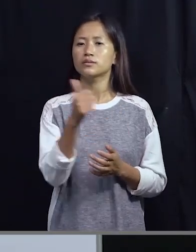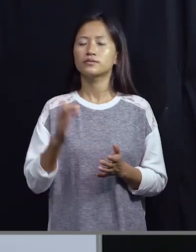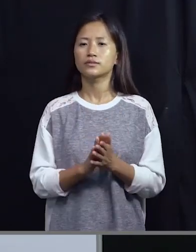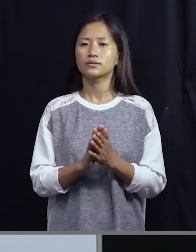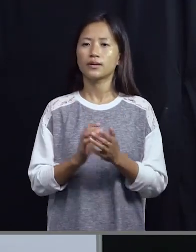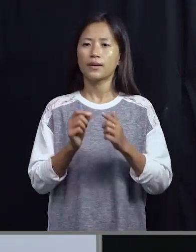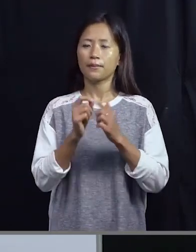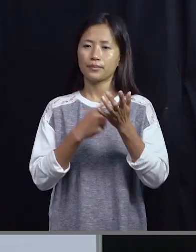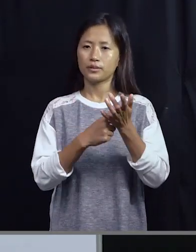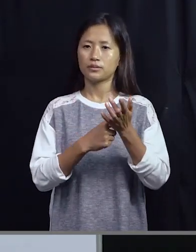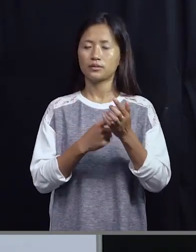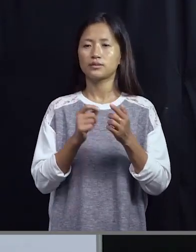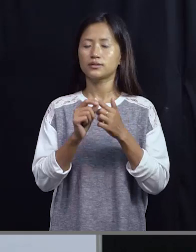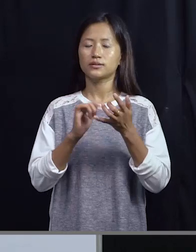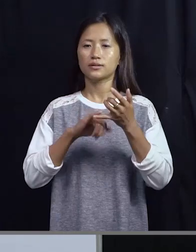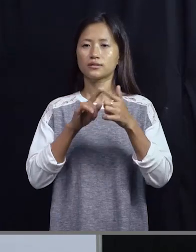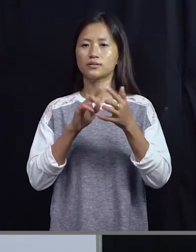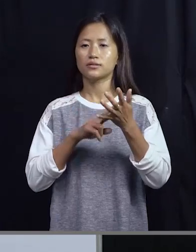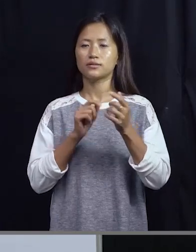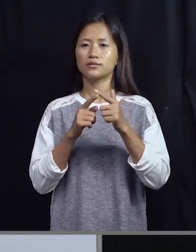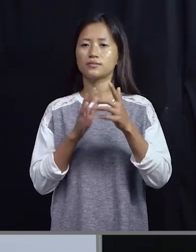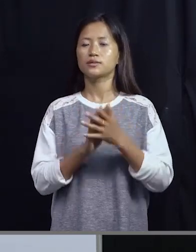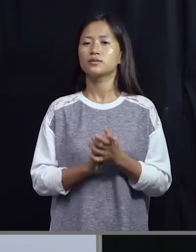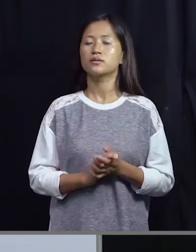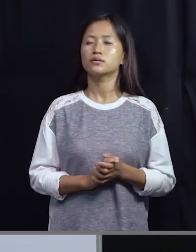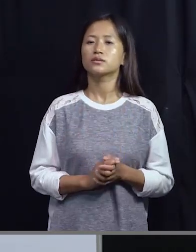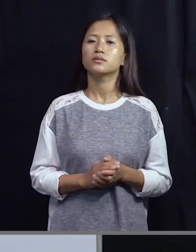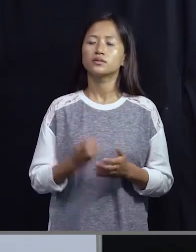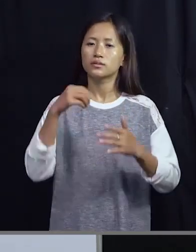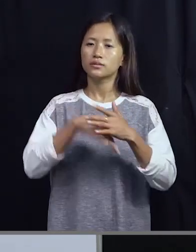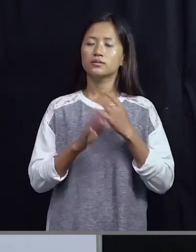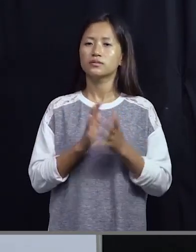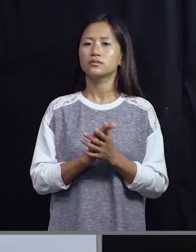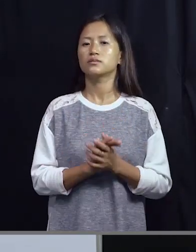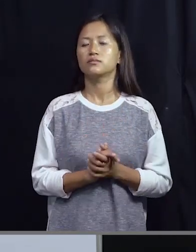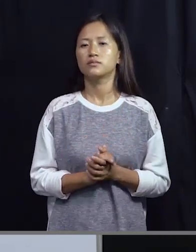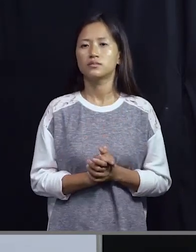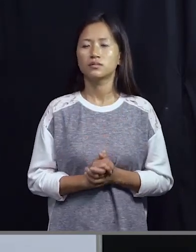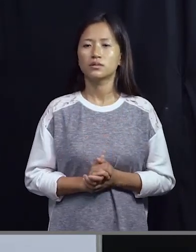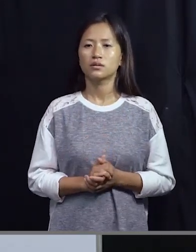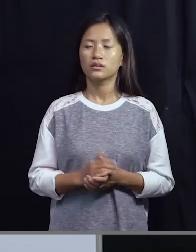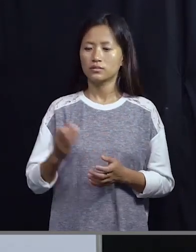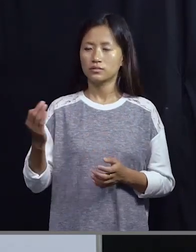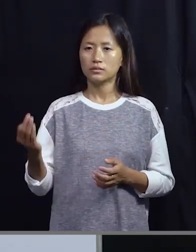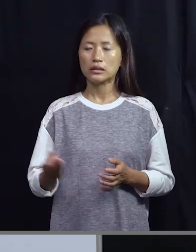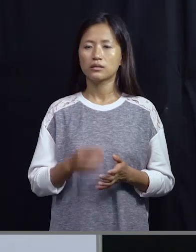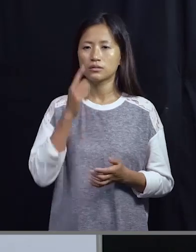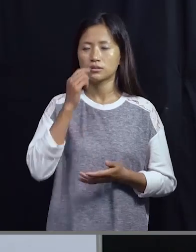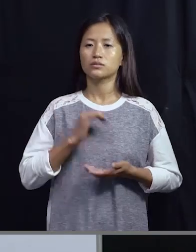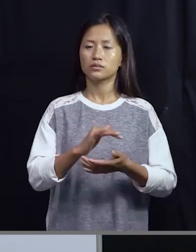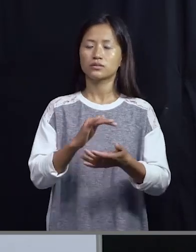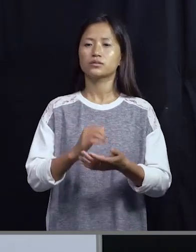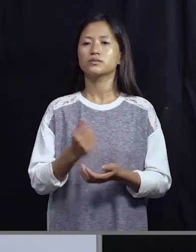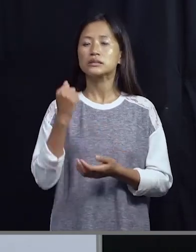presence of this, after this 3' end sugar is present in the new daughter strand, only then this